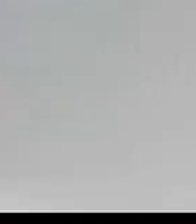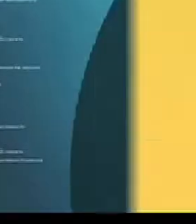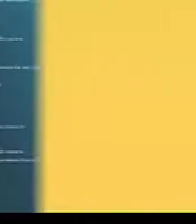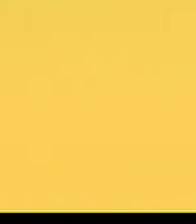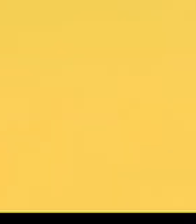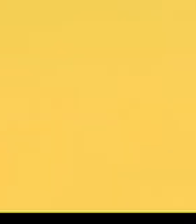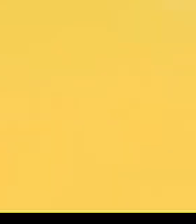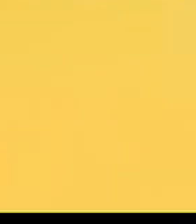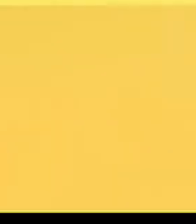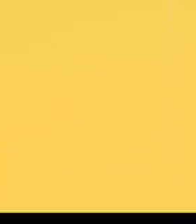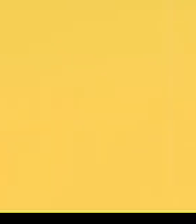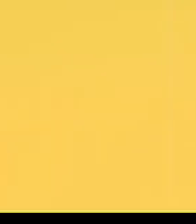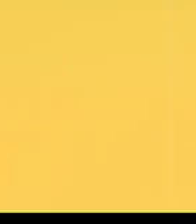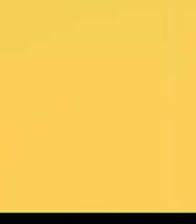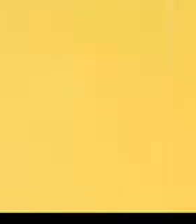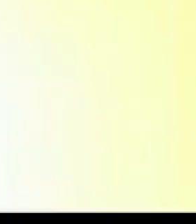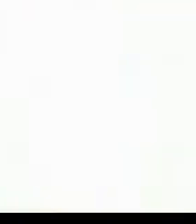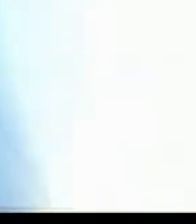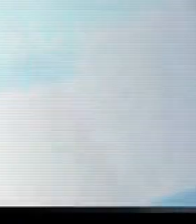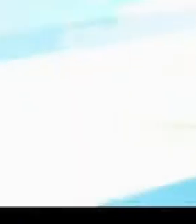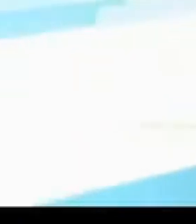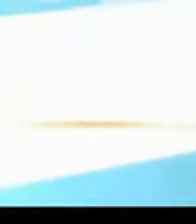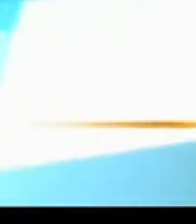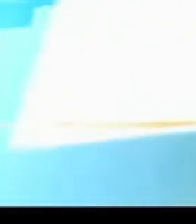Now in HD.